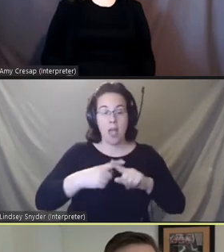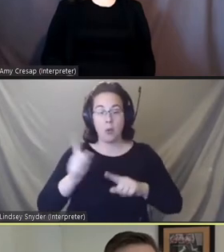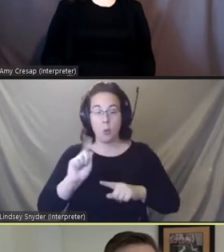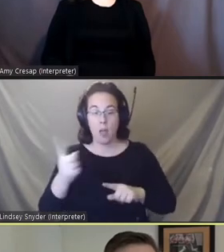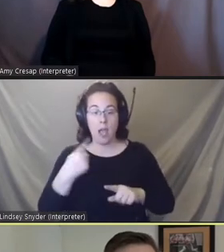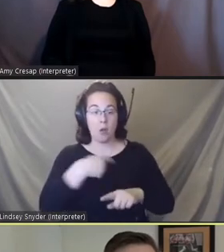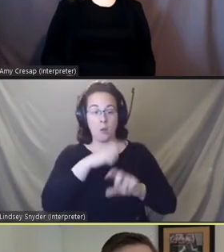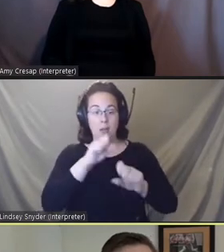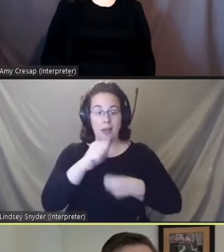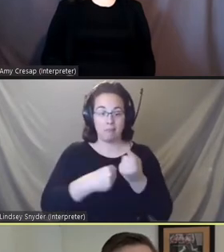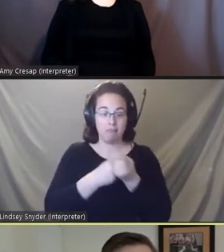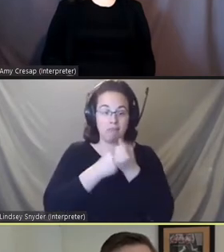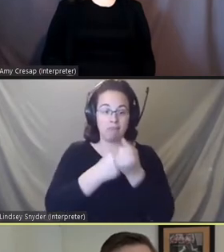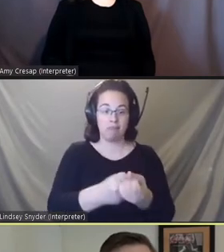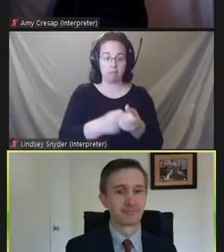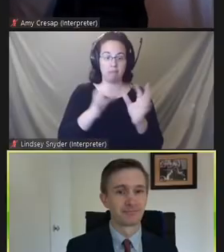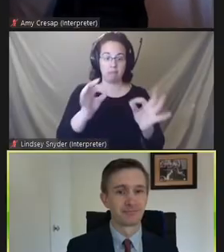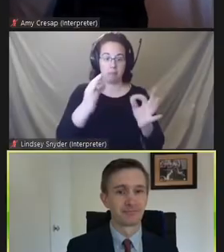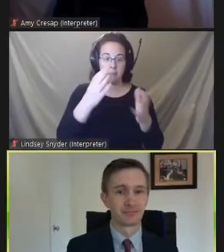Thanks.